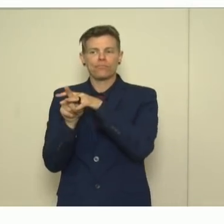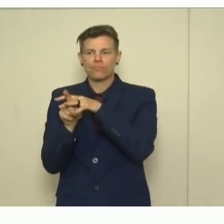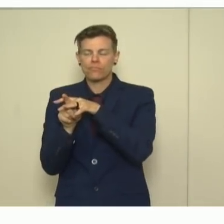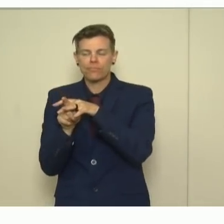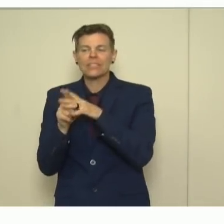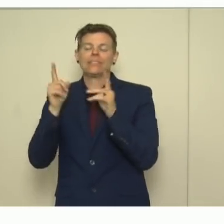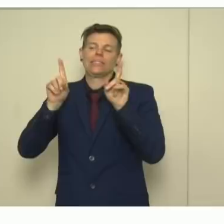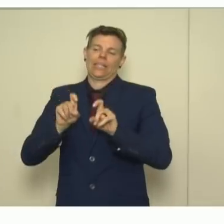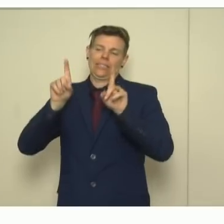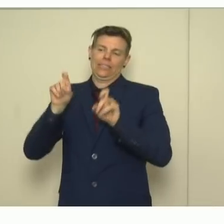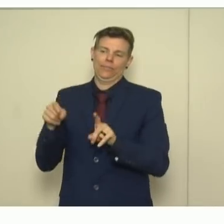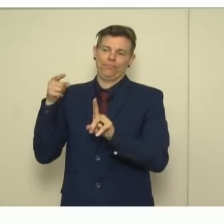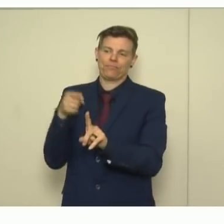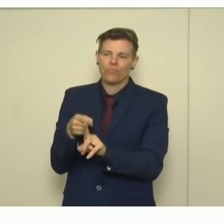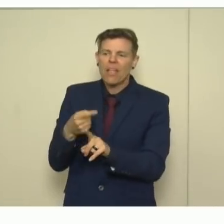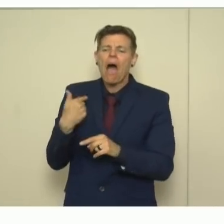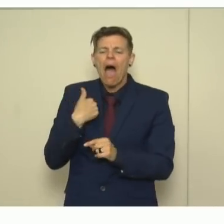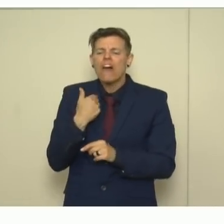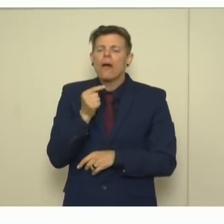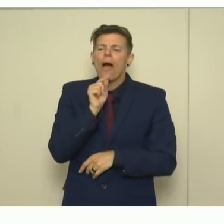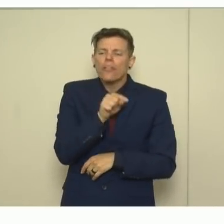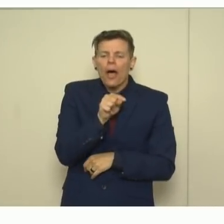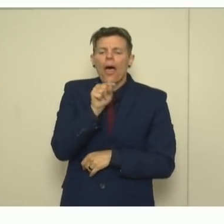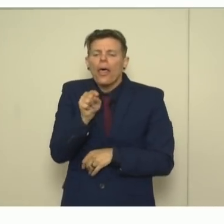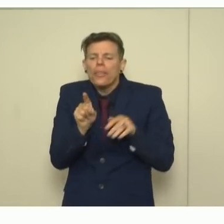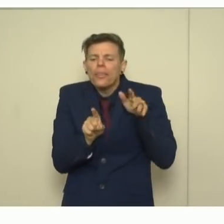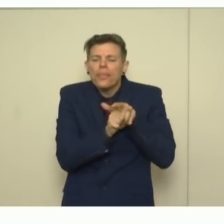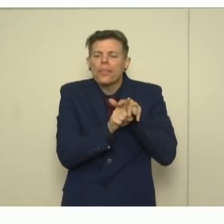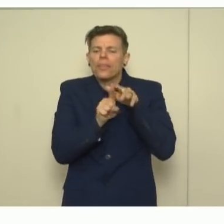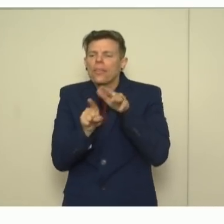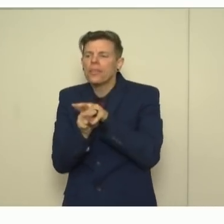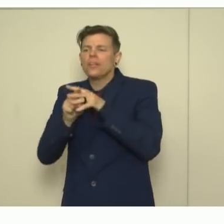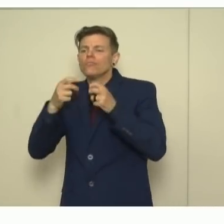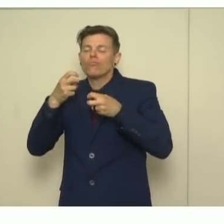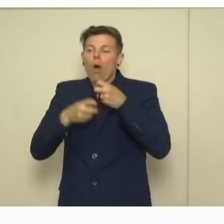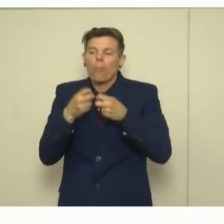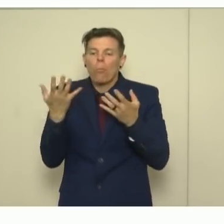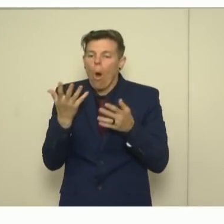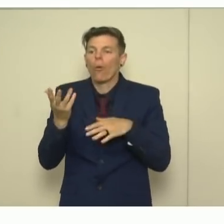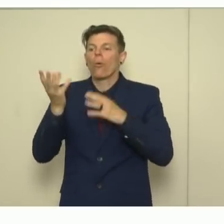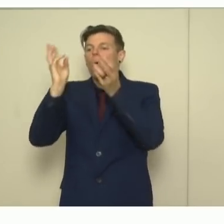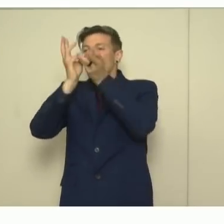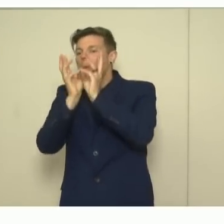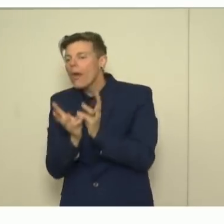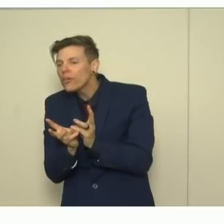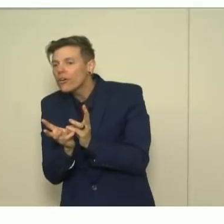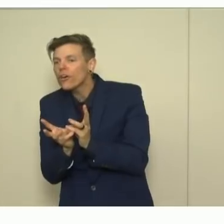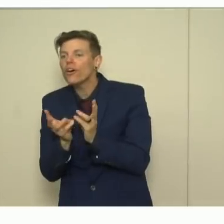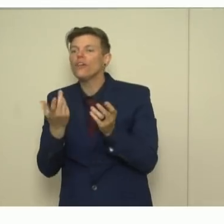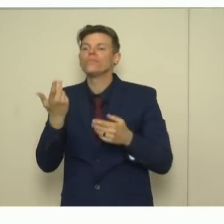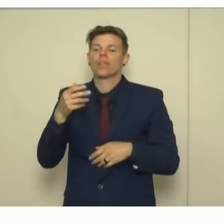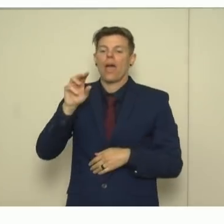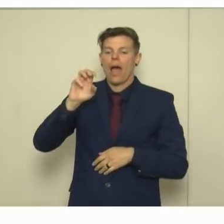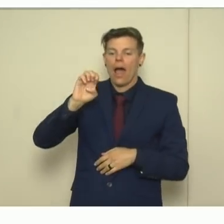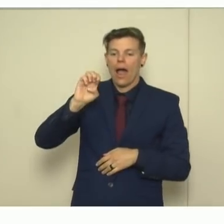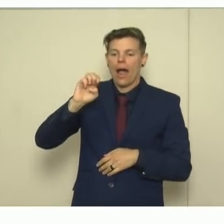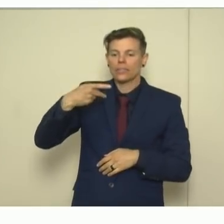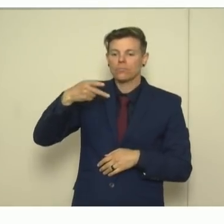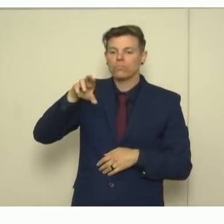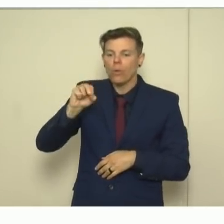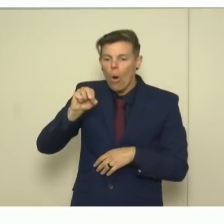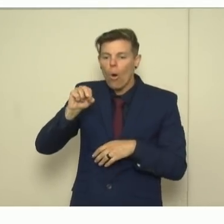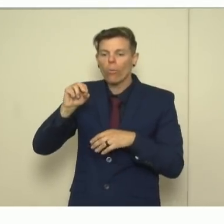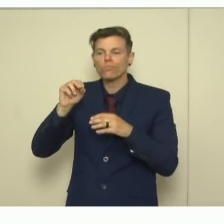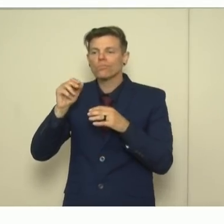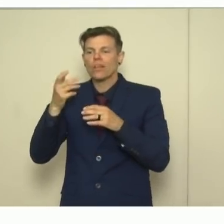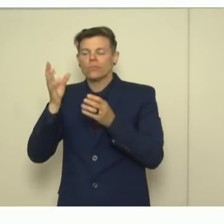including weather and damage at Expo New Mexico and Albuquerque. Lots of different things contributing, less testing